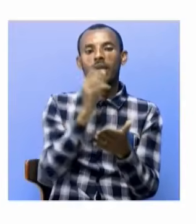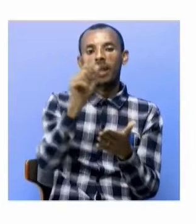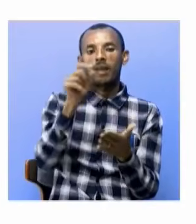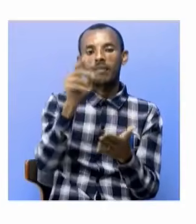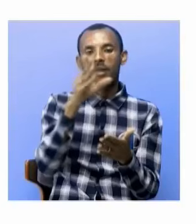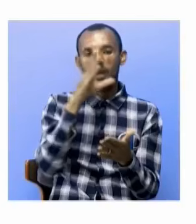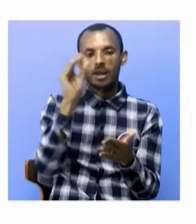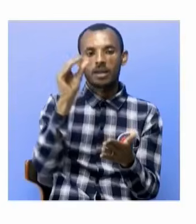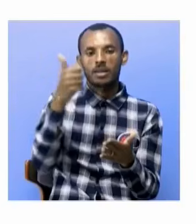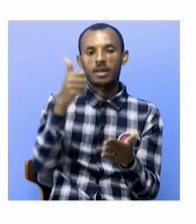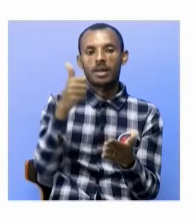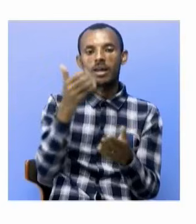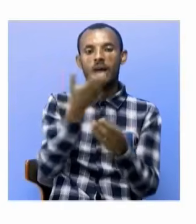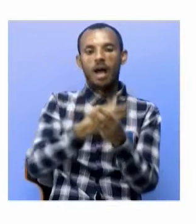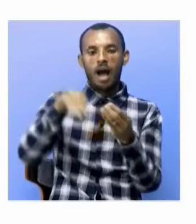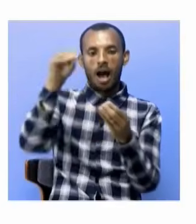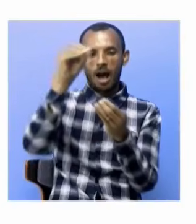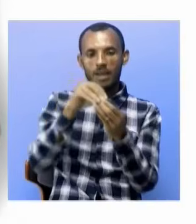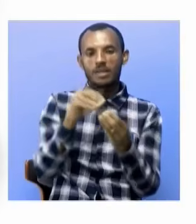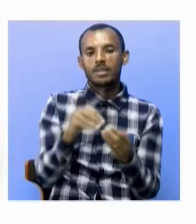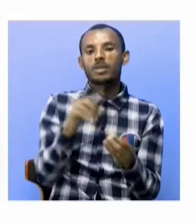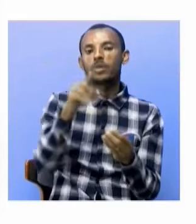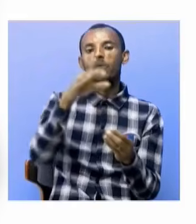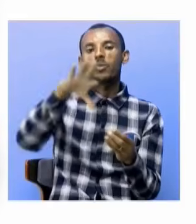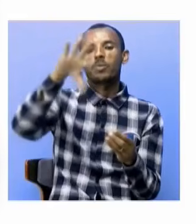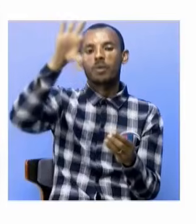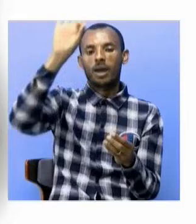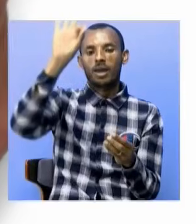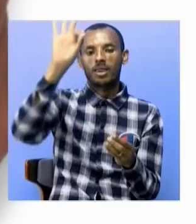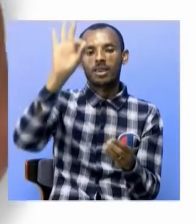and 10, add them, so you will get